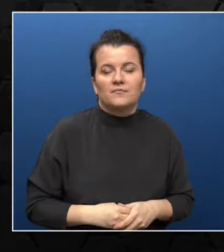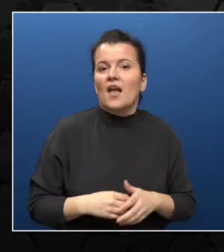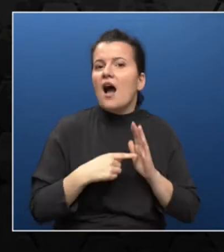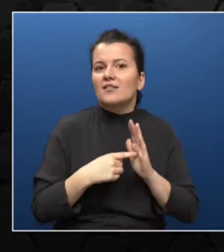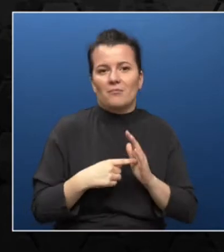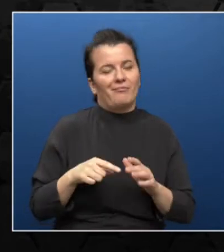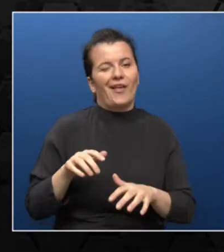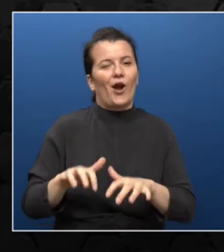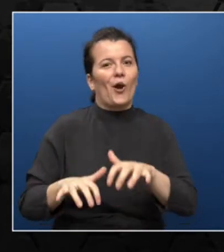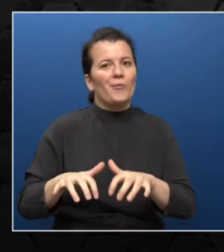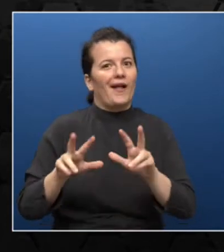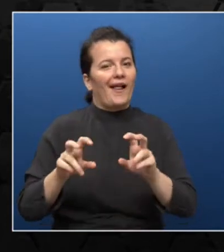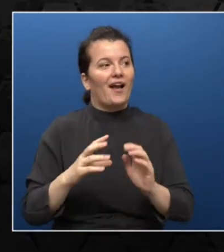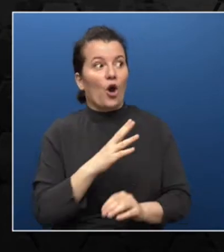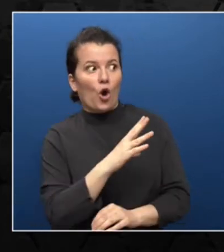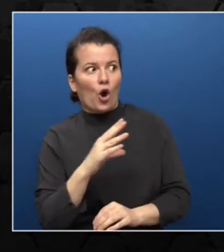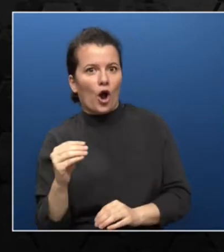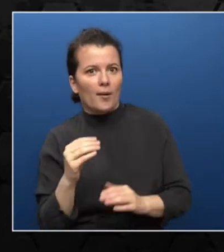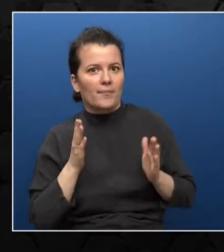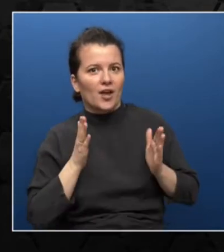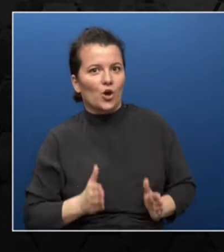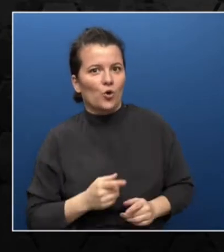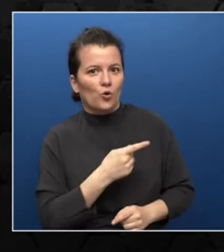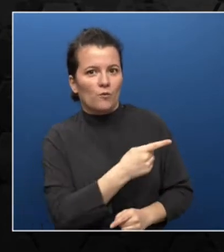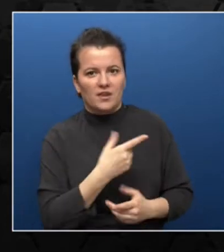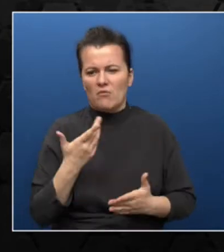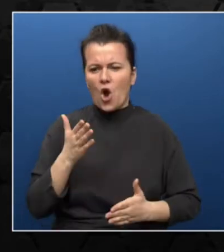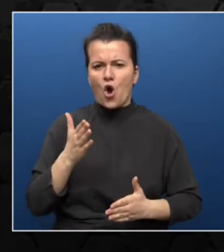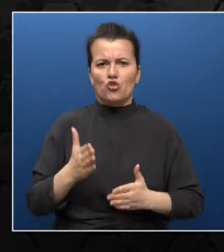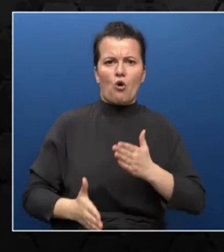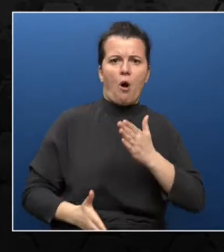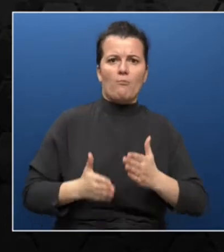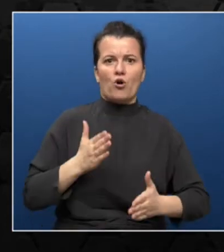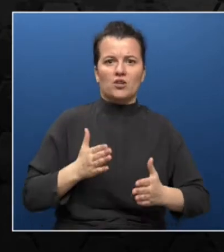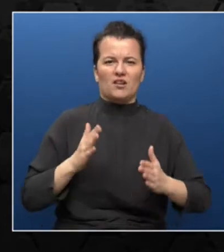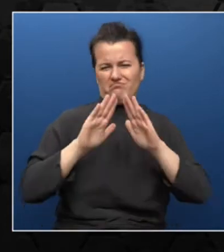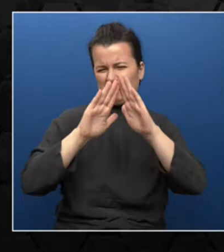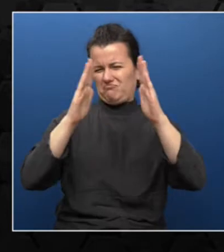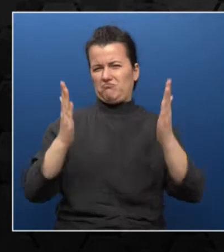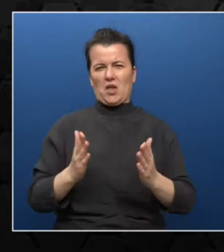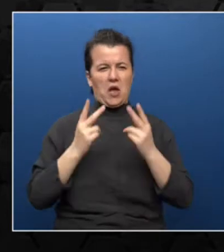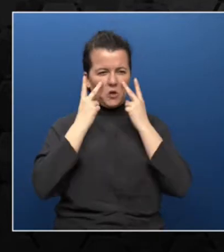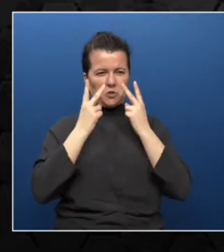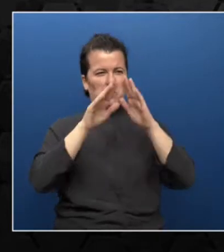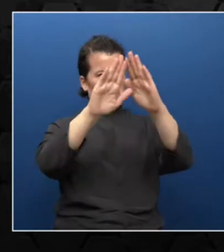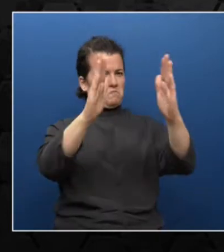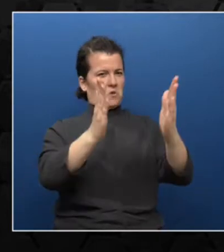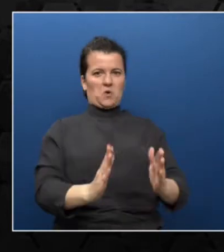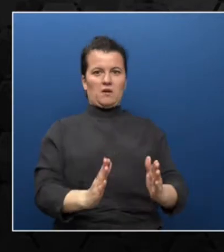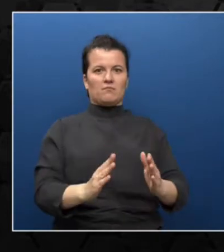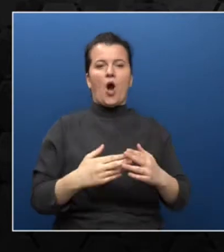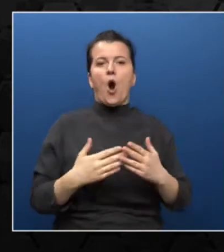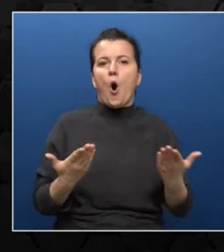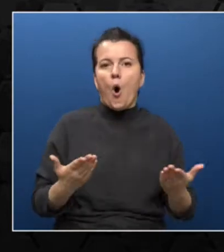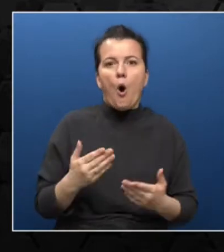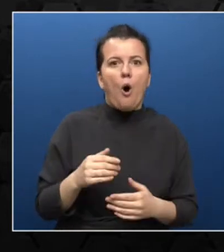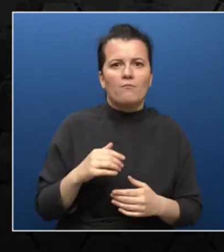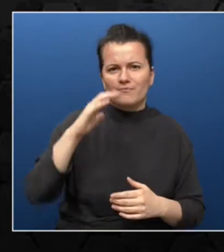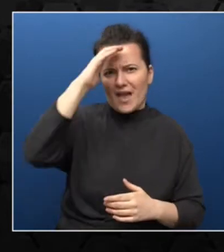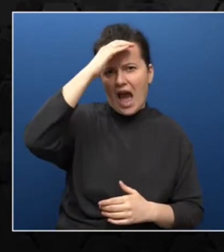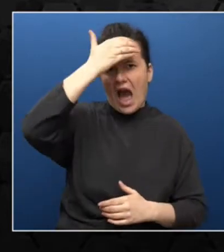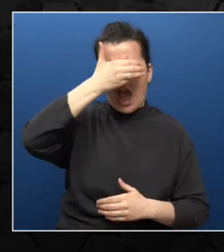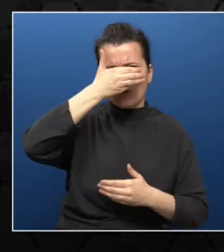have seen in like many robotic videos as well. Like you have like AI robots and stuff. And in Iron Man, you have like the Jarvis, which is like